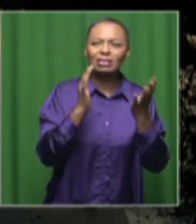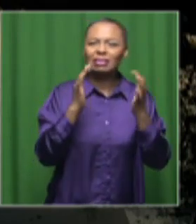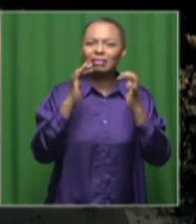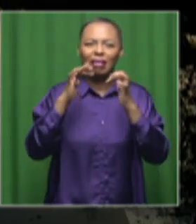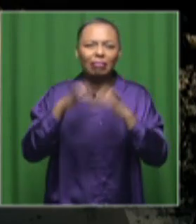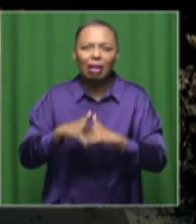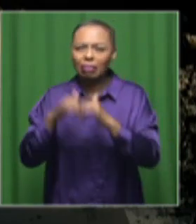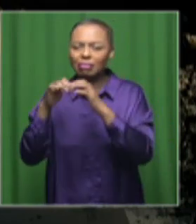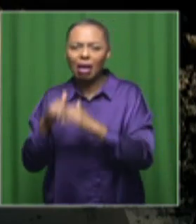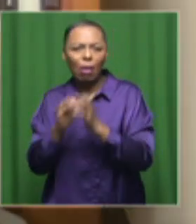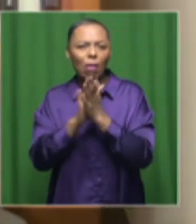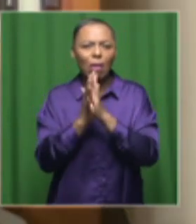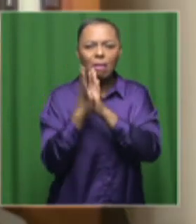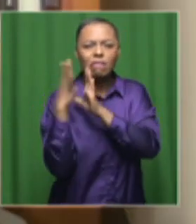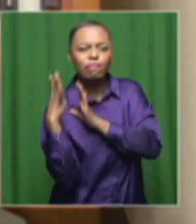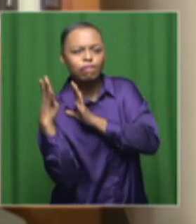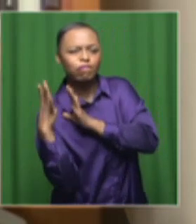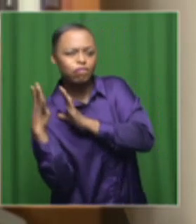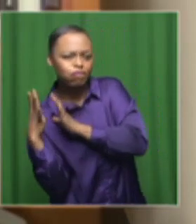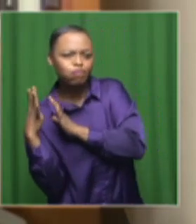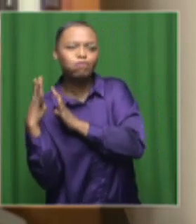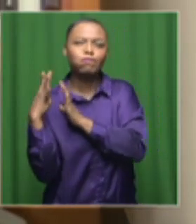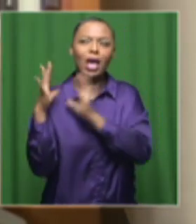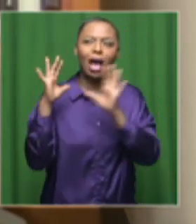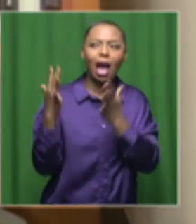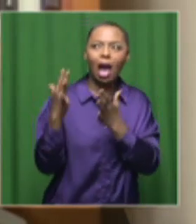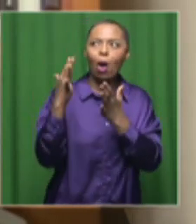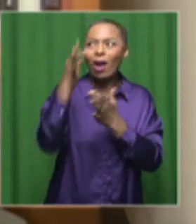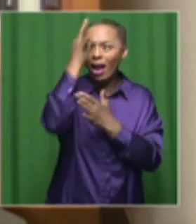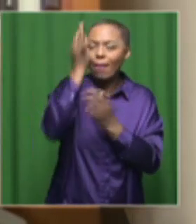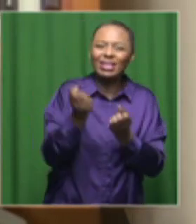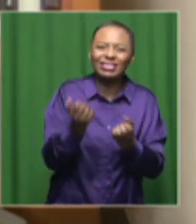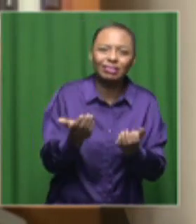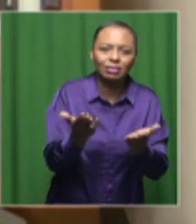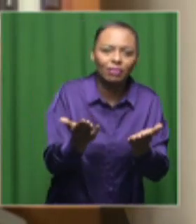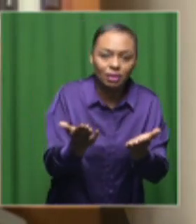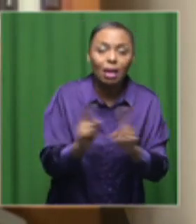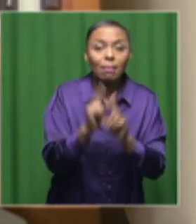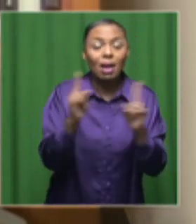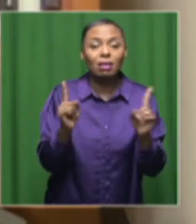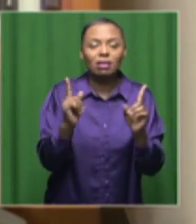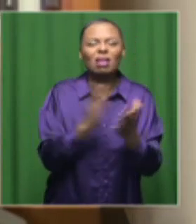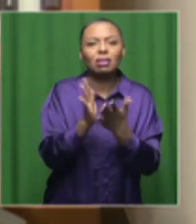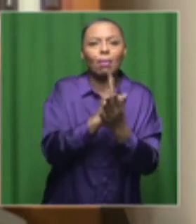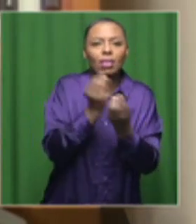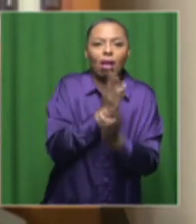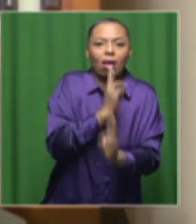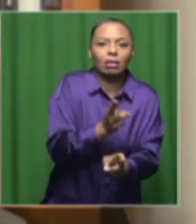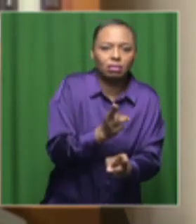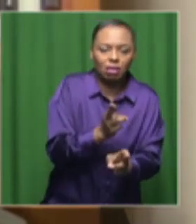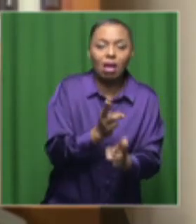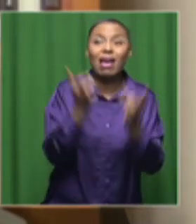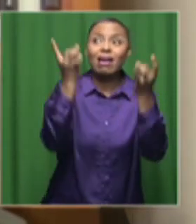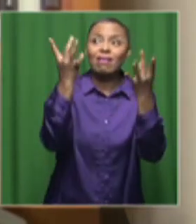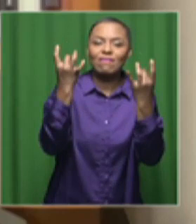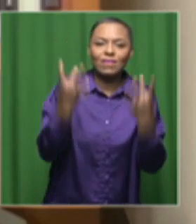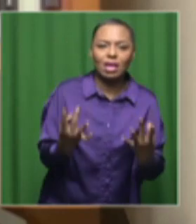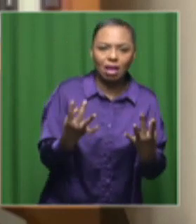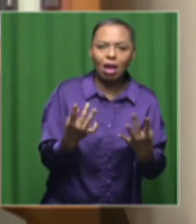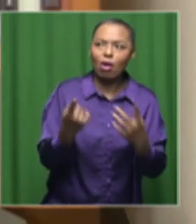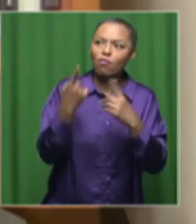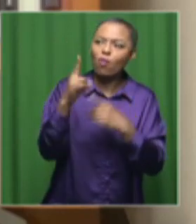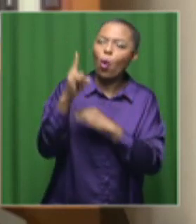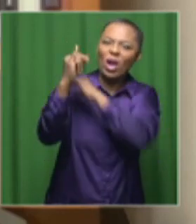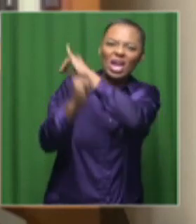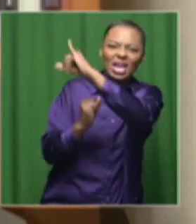government delivery of services. Yeah, but I think Stats has got something to answer for. I looked at the figures on international